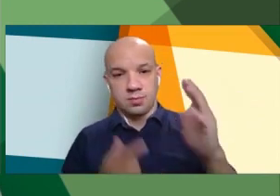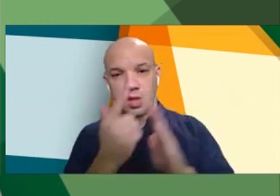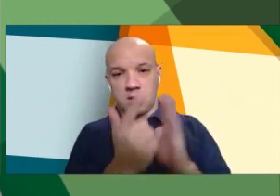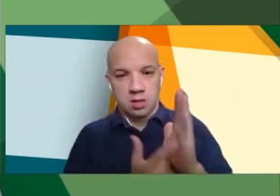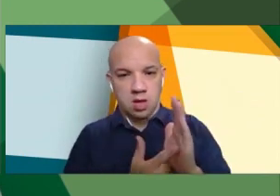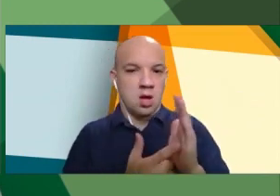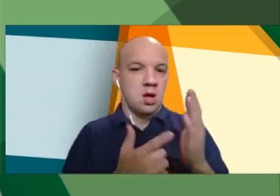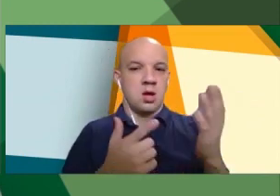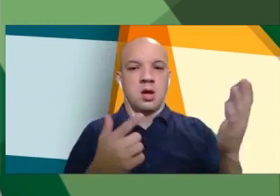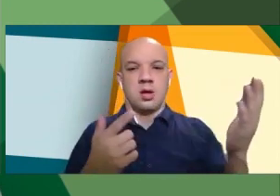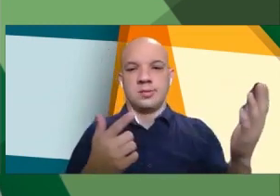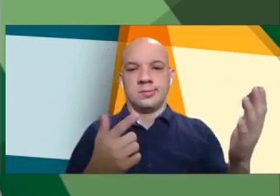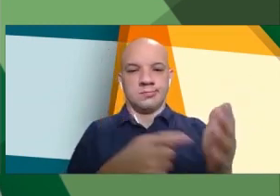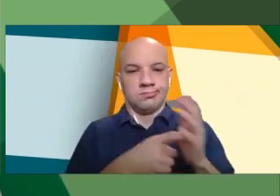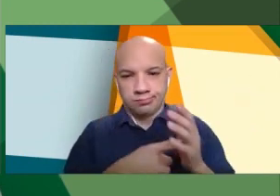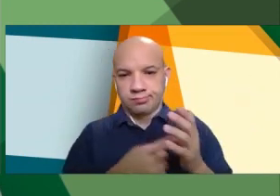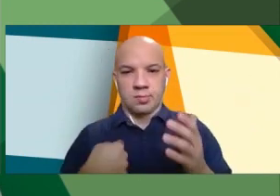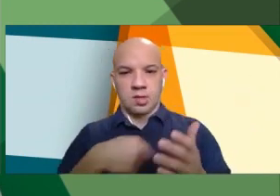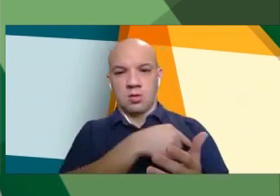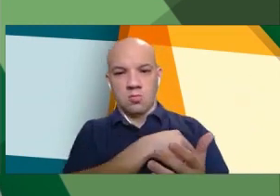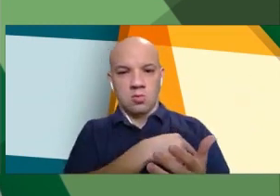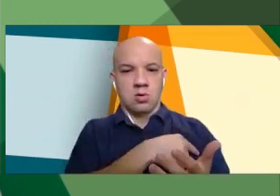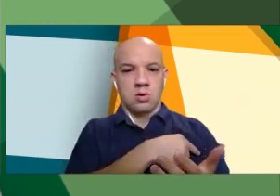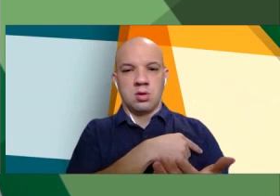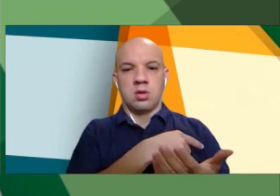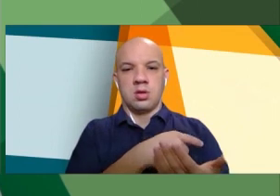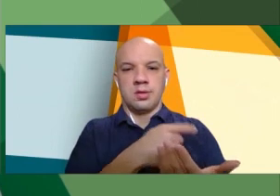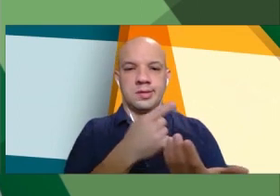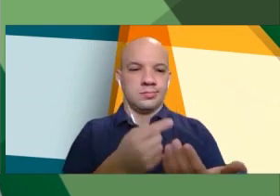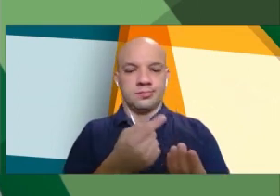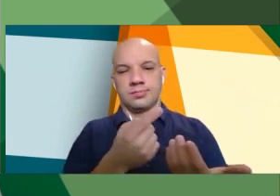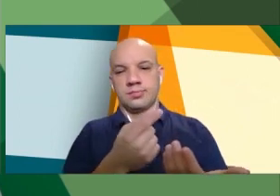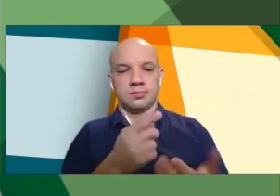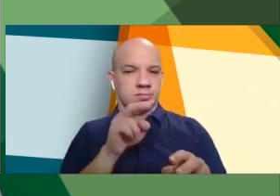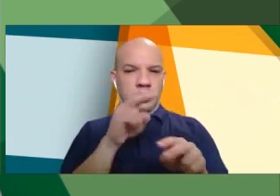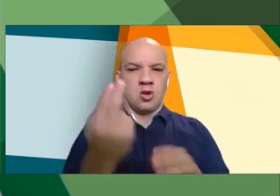that really refer to labor standards as a general.